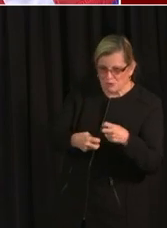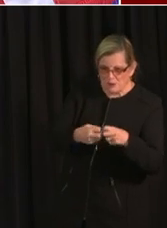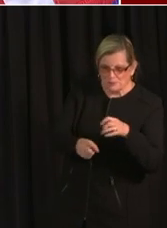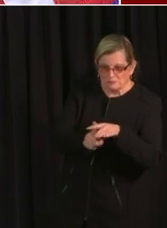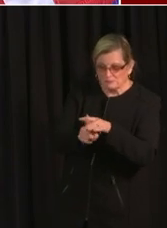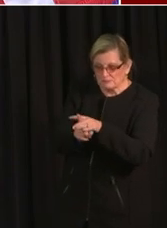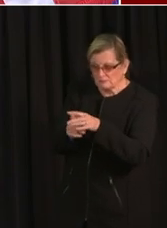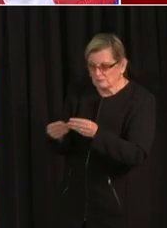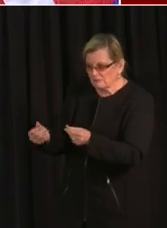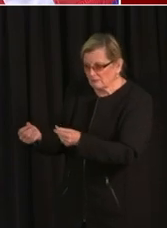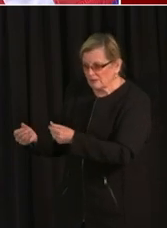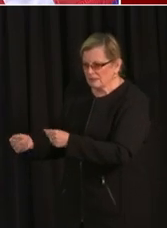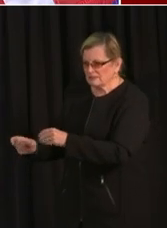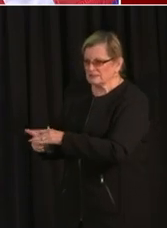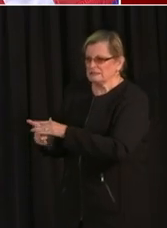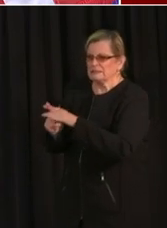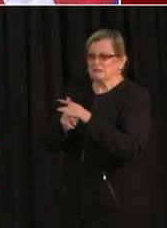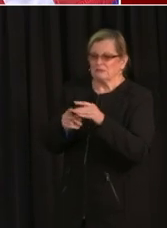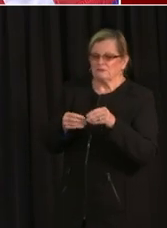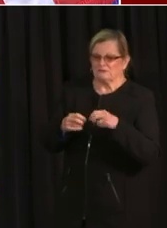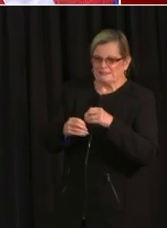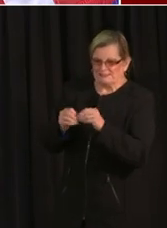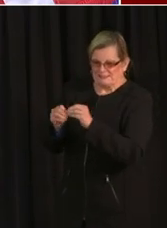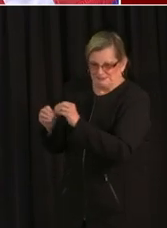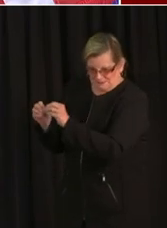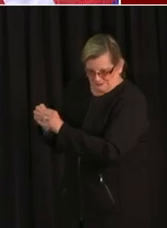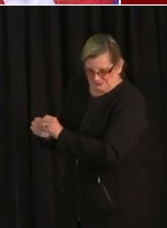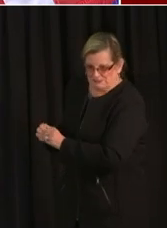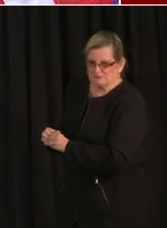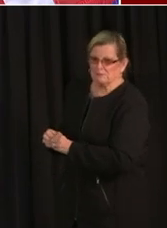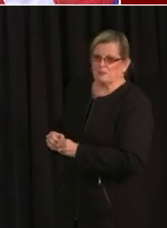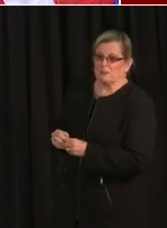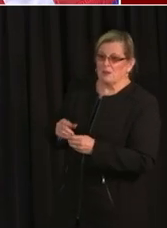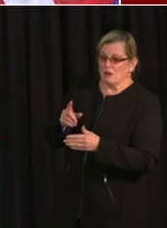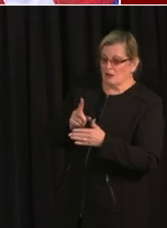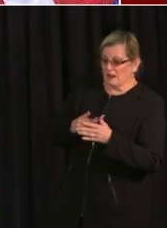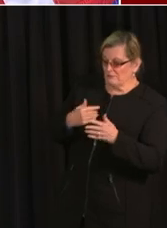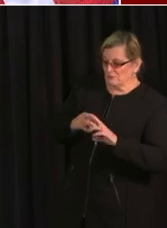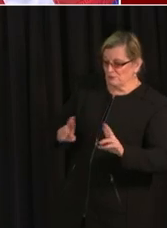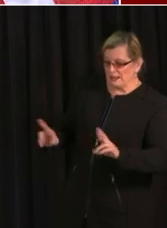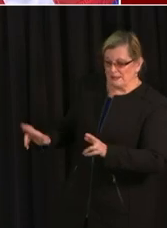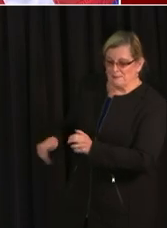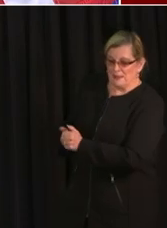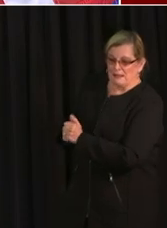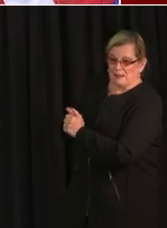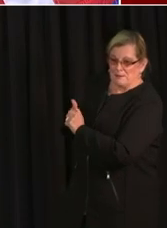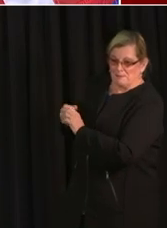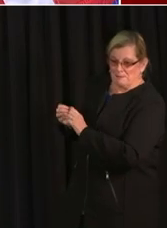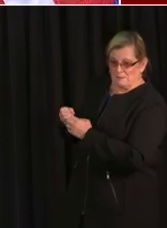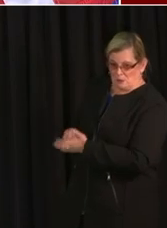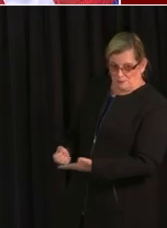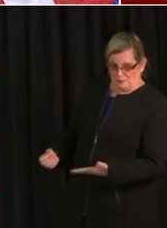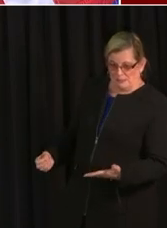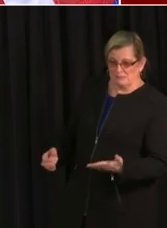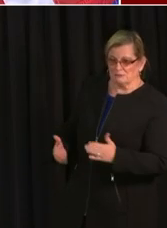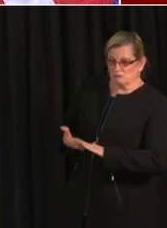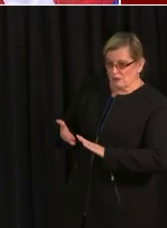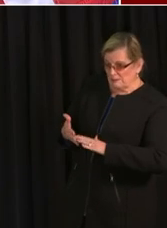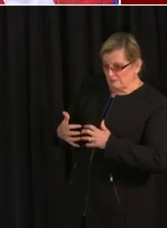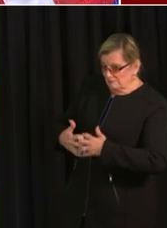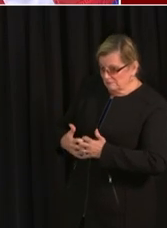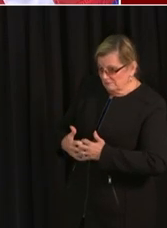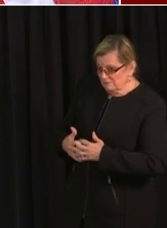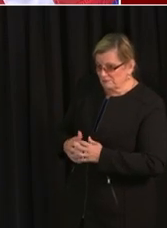other equipment in the building, including the chillers and the backup generators, to make sure if the power